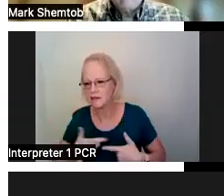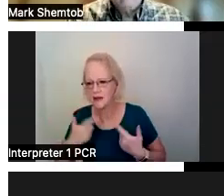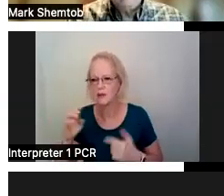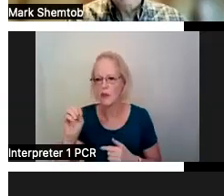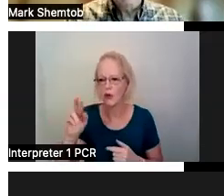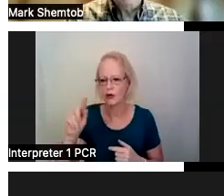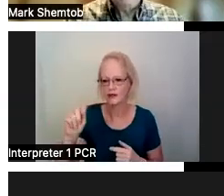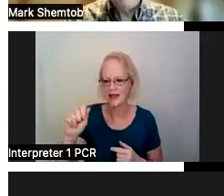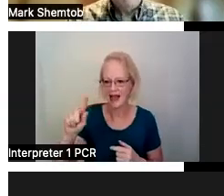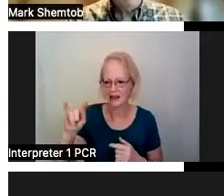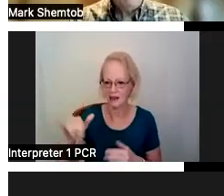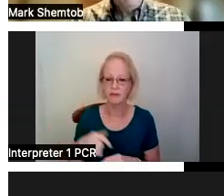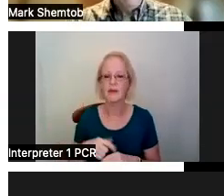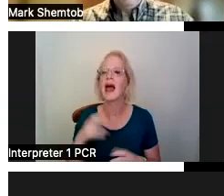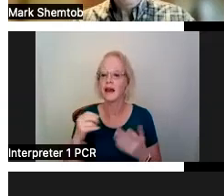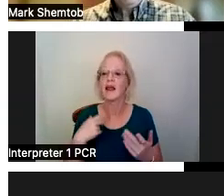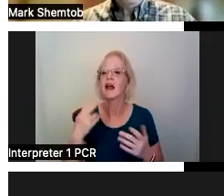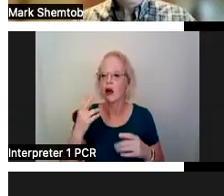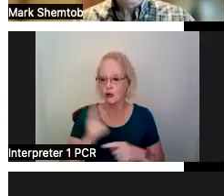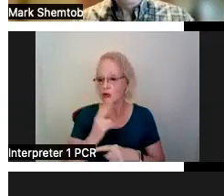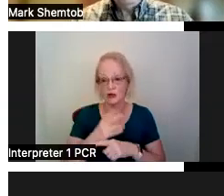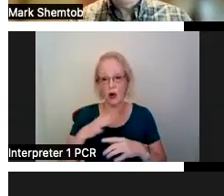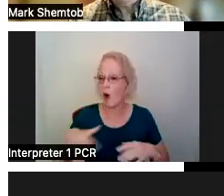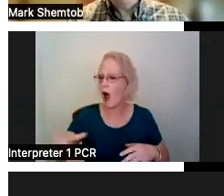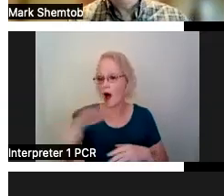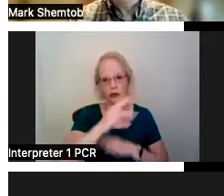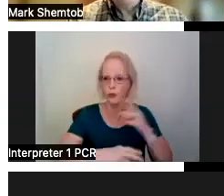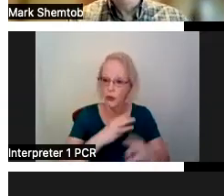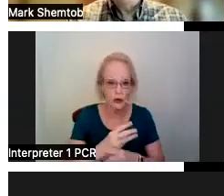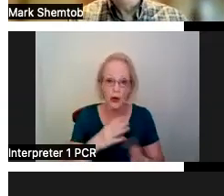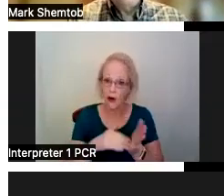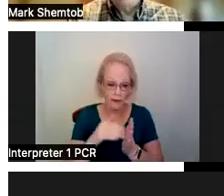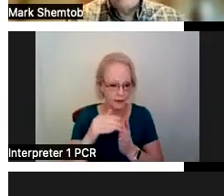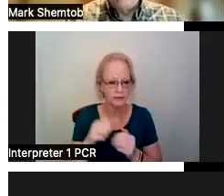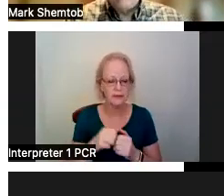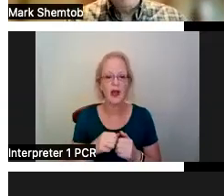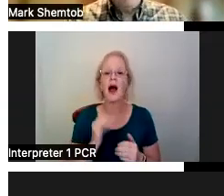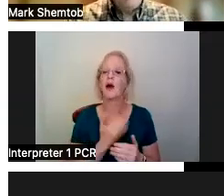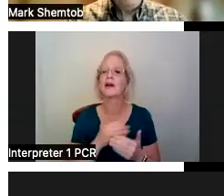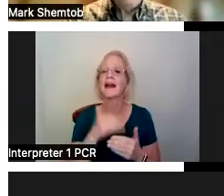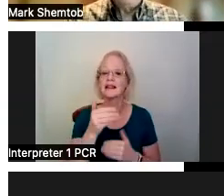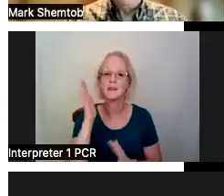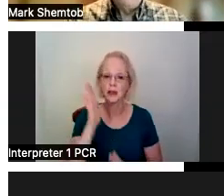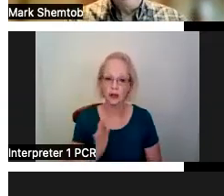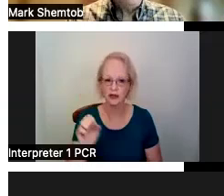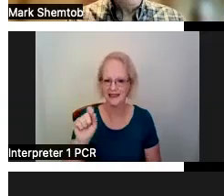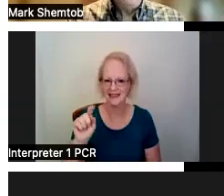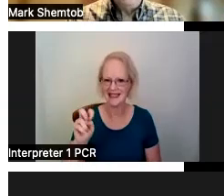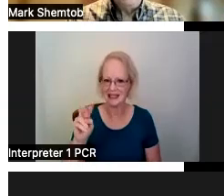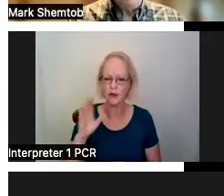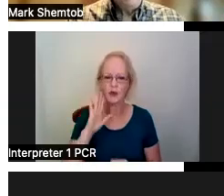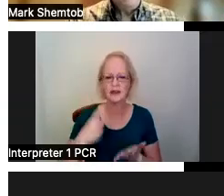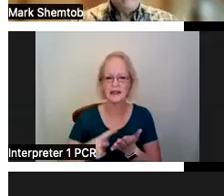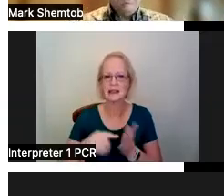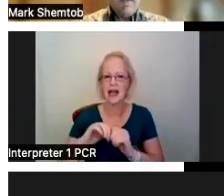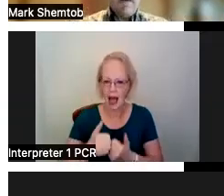the world quite often. And the next speaker, Steve, is going to talk about how they're now currently being introduced